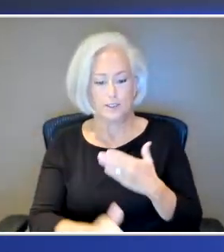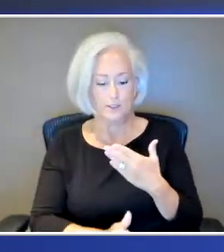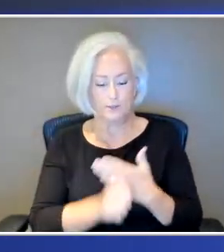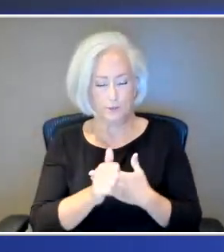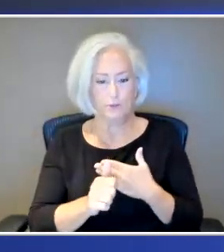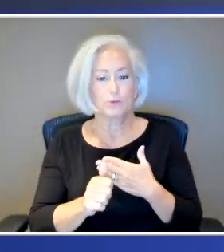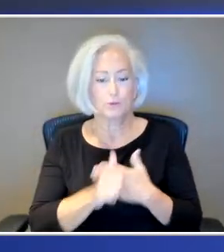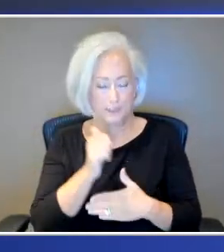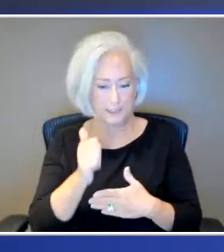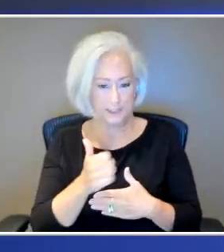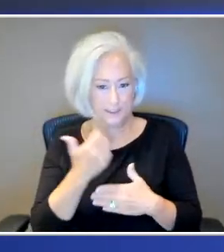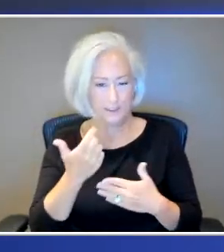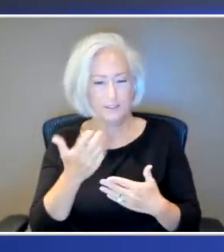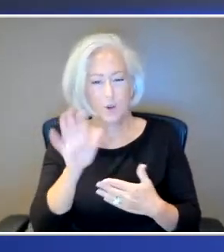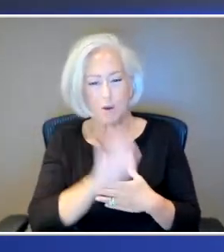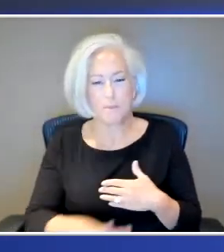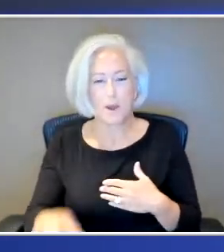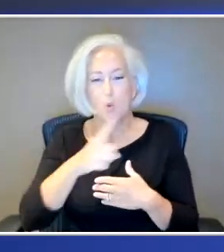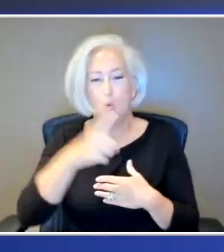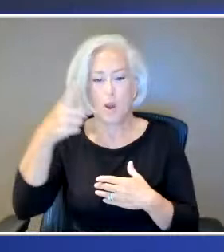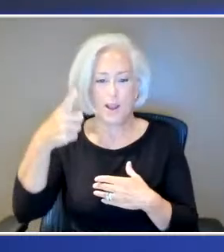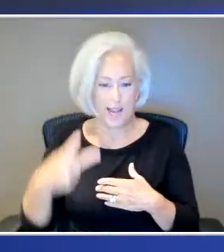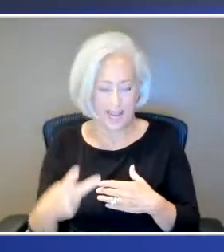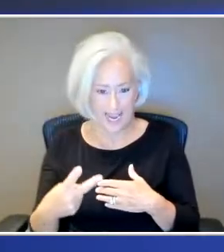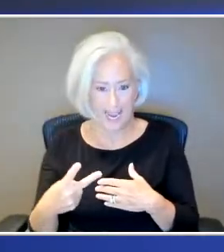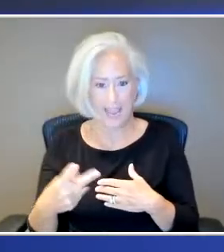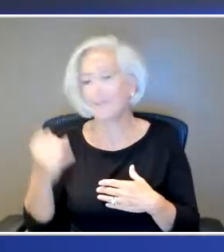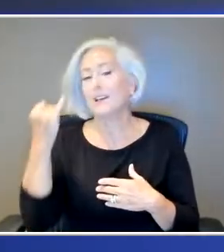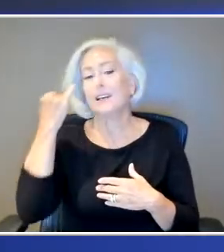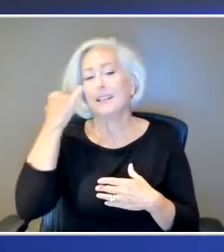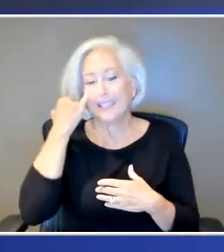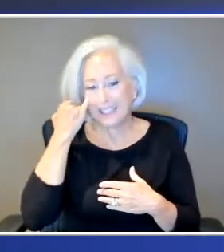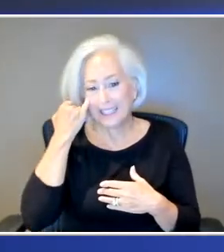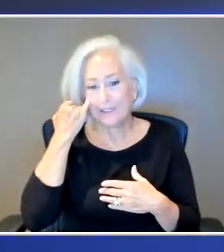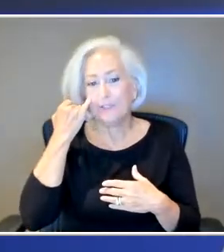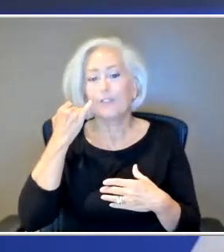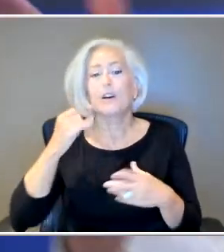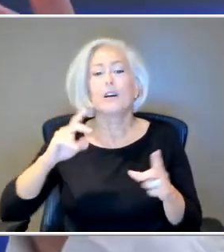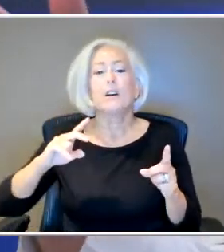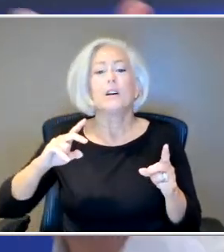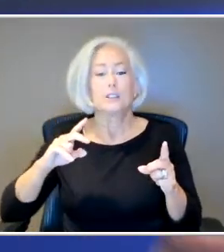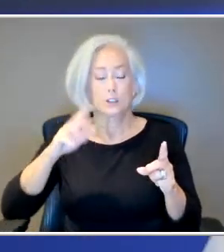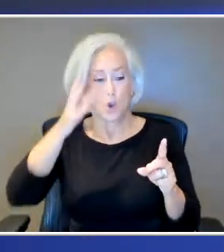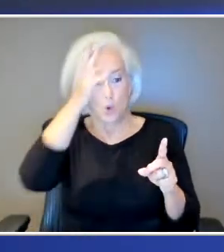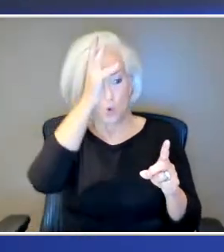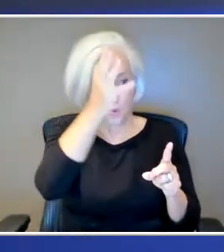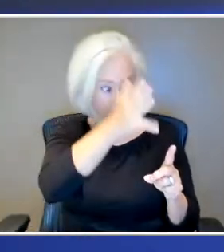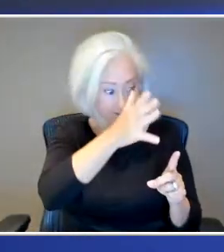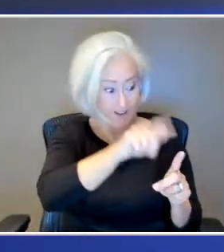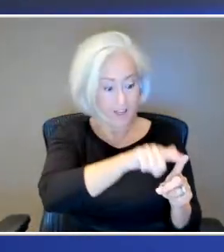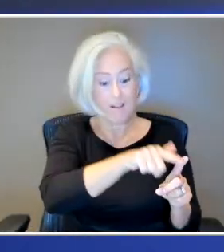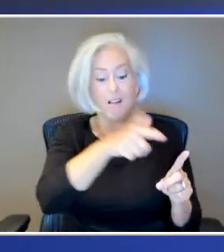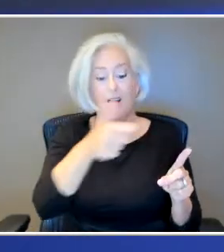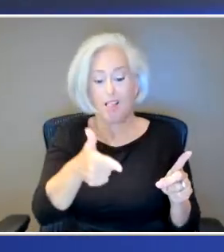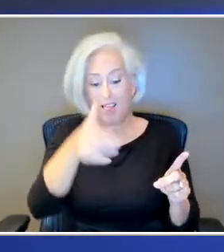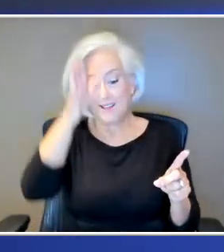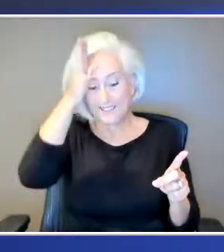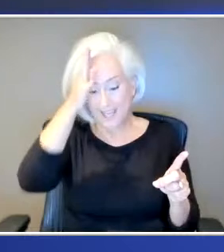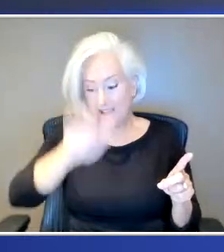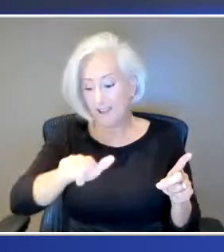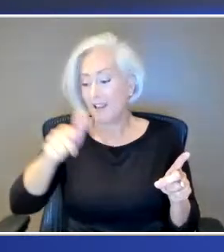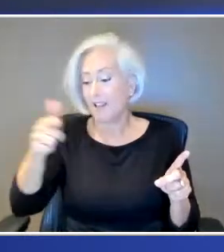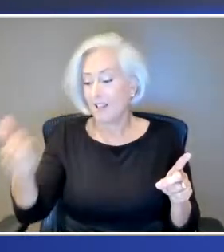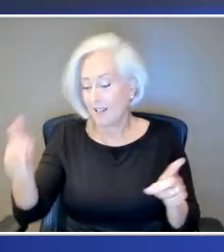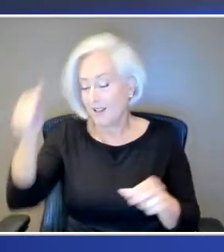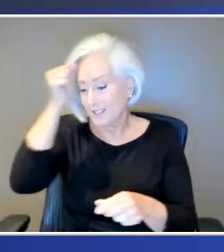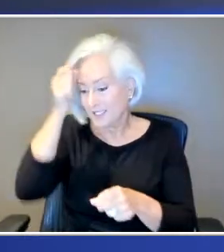So it's about 1.5-fold higher if you have a second-degree relative, so a grandfather, an uncle, you know, not that first-degree